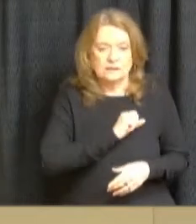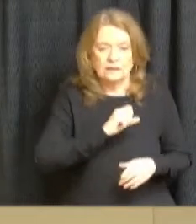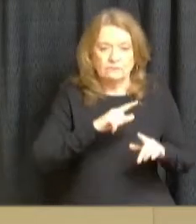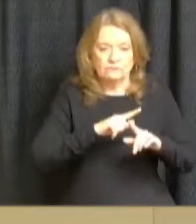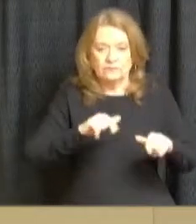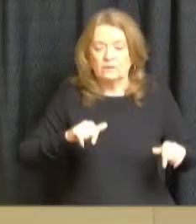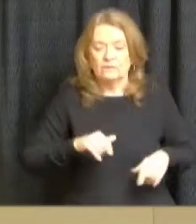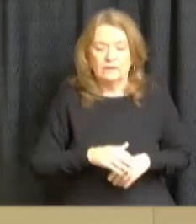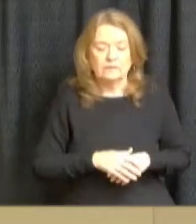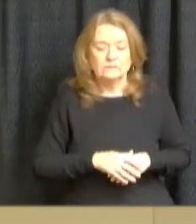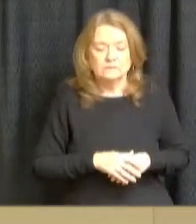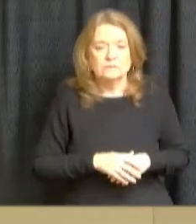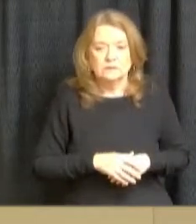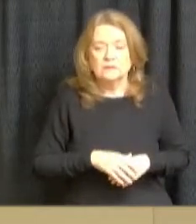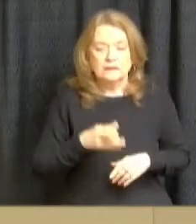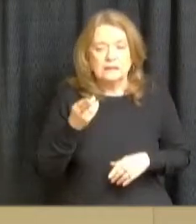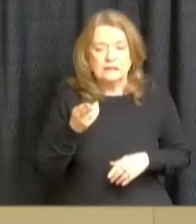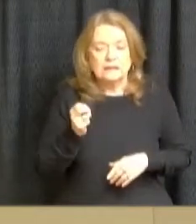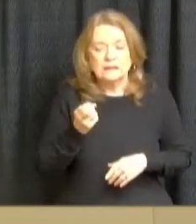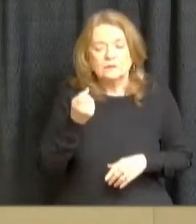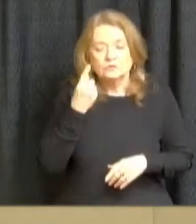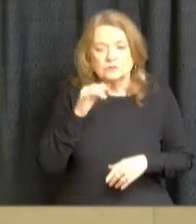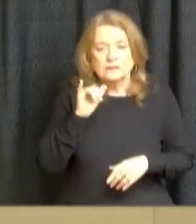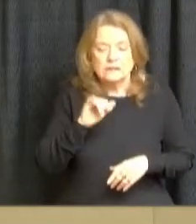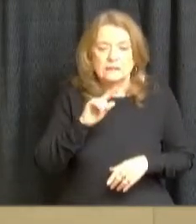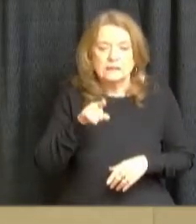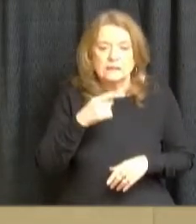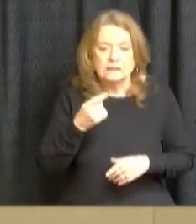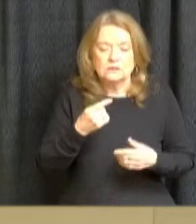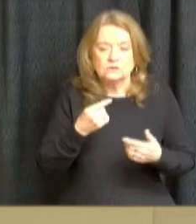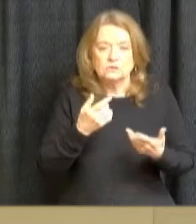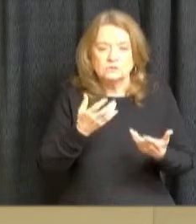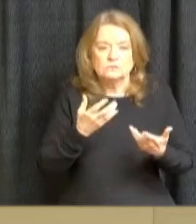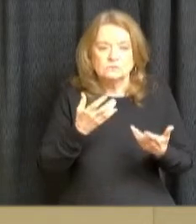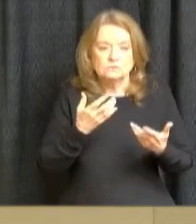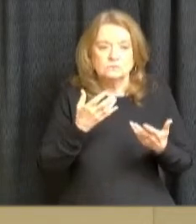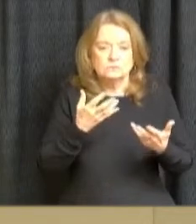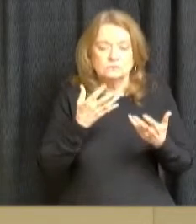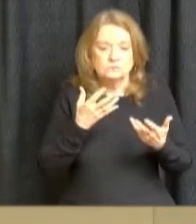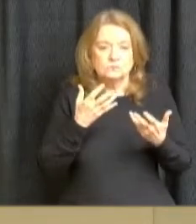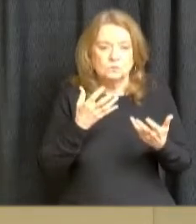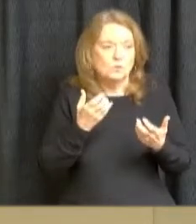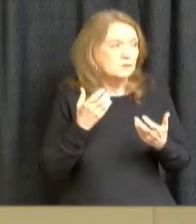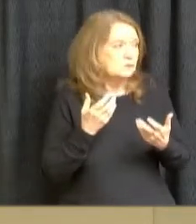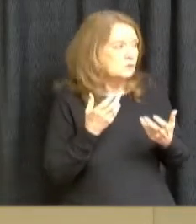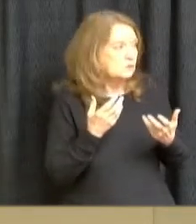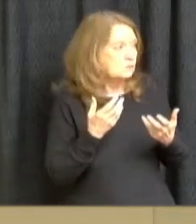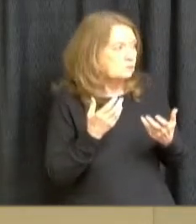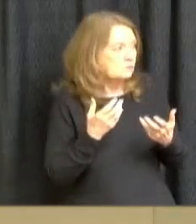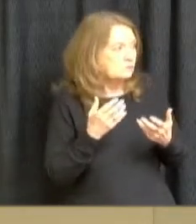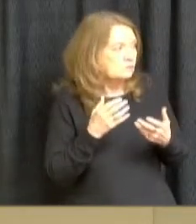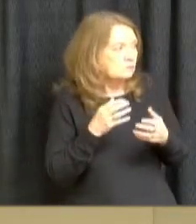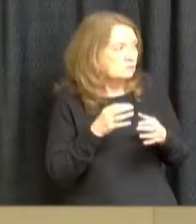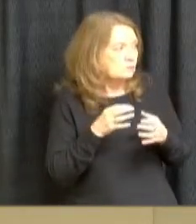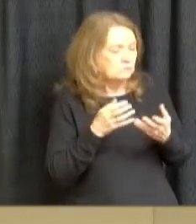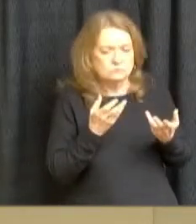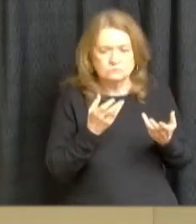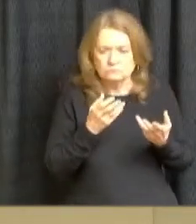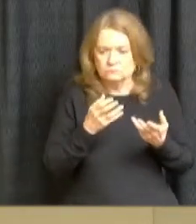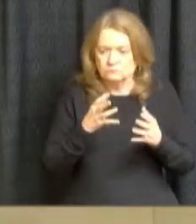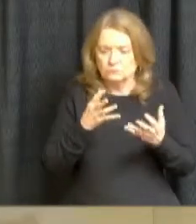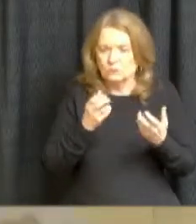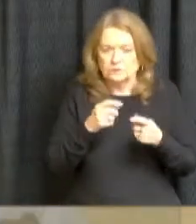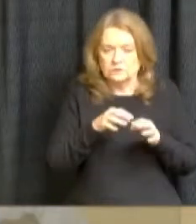board, Okay. and all that. He understands it. He's just not wanting to gotcha. wait the year, I guess you can say. Thank